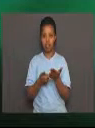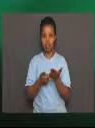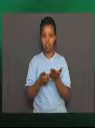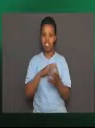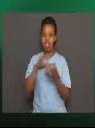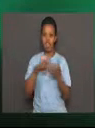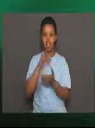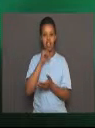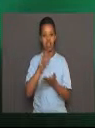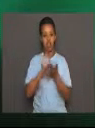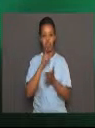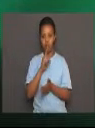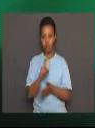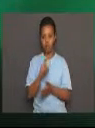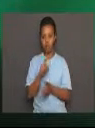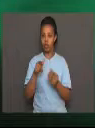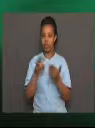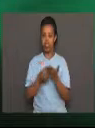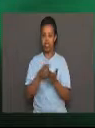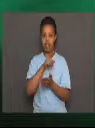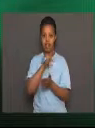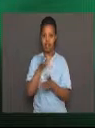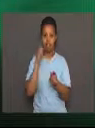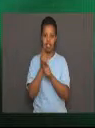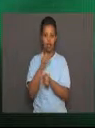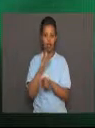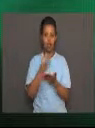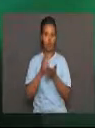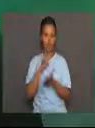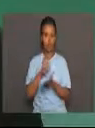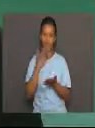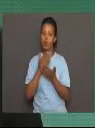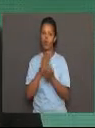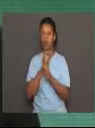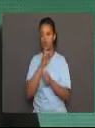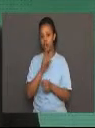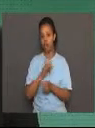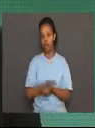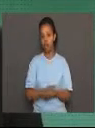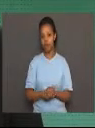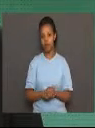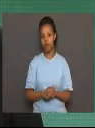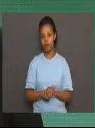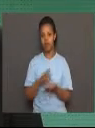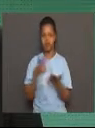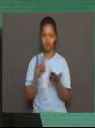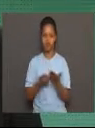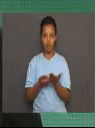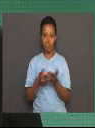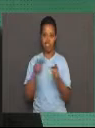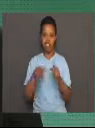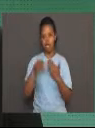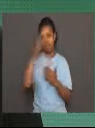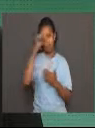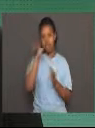dissolve, you are correct. Good work. This brings us to the